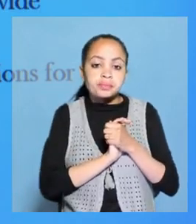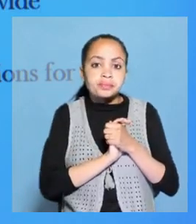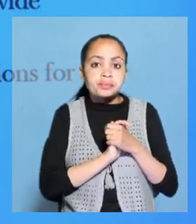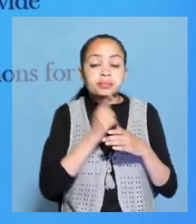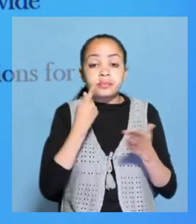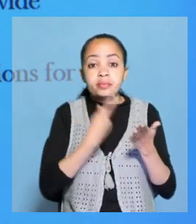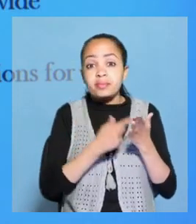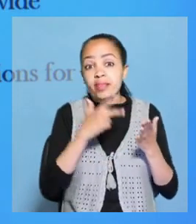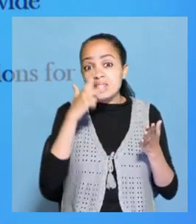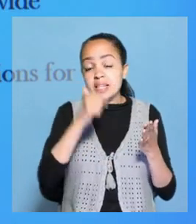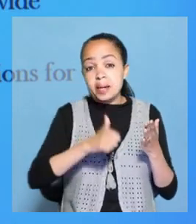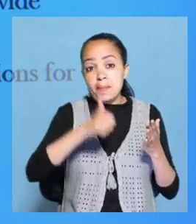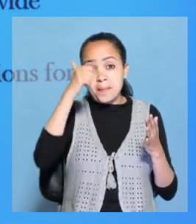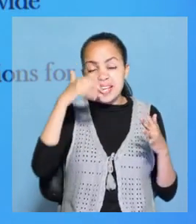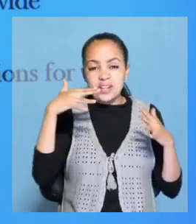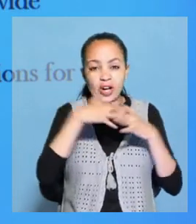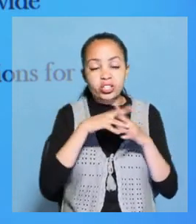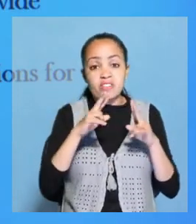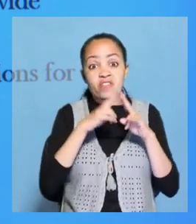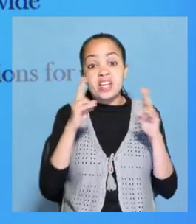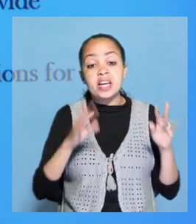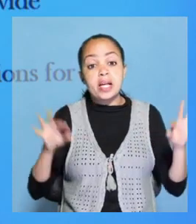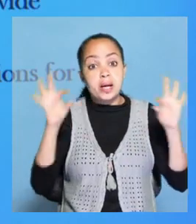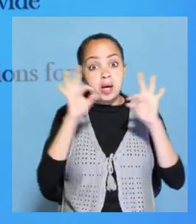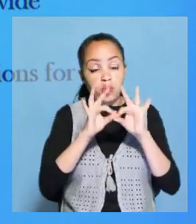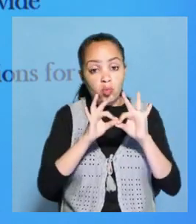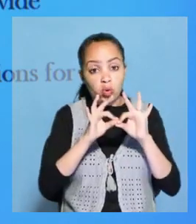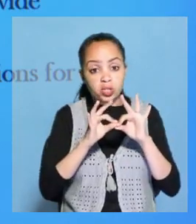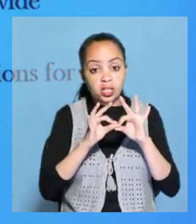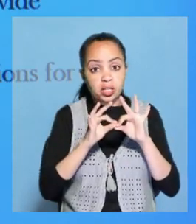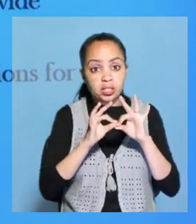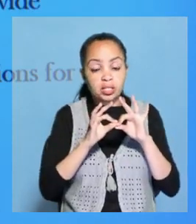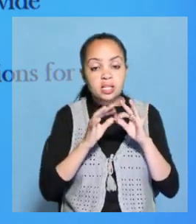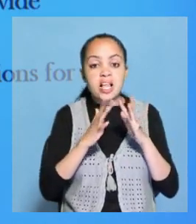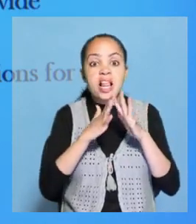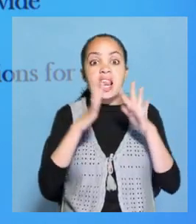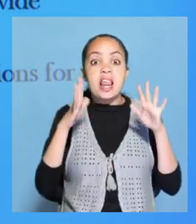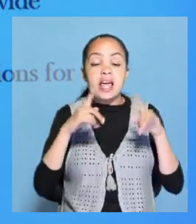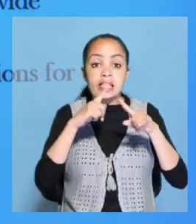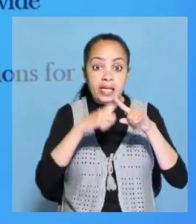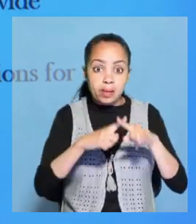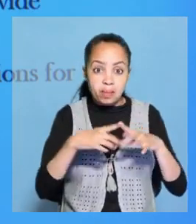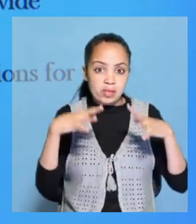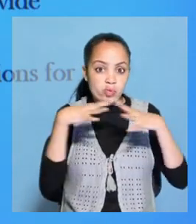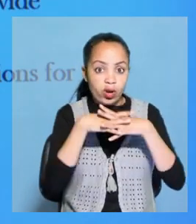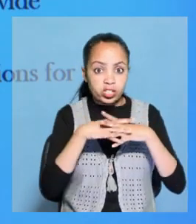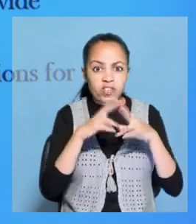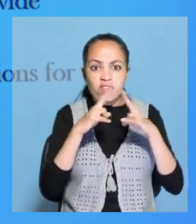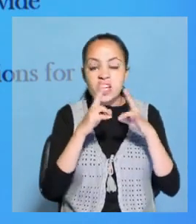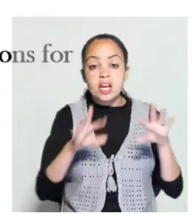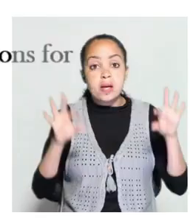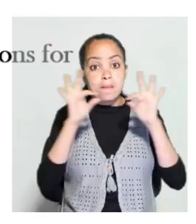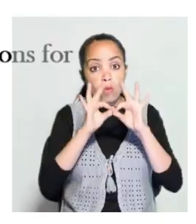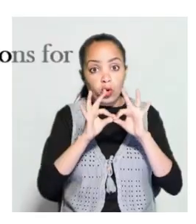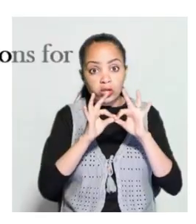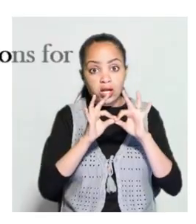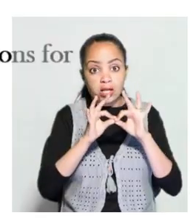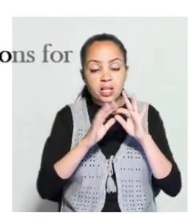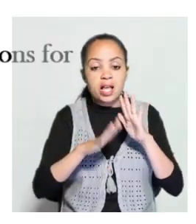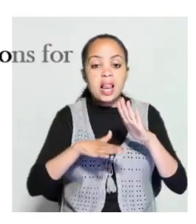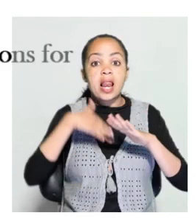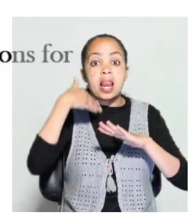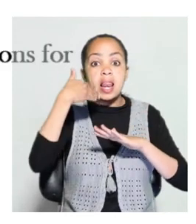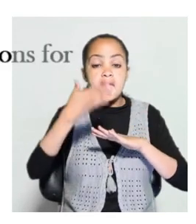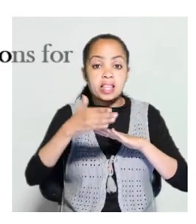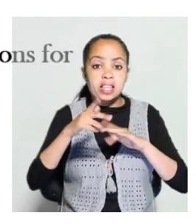this three main reaction is very important in light-dependent reaction, which is very important for later